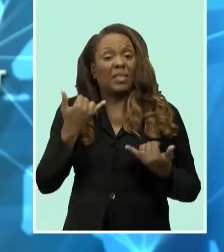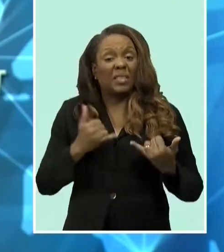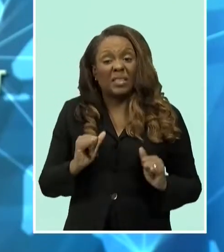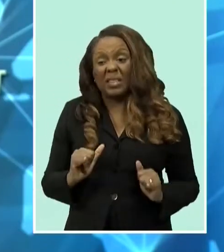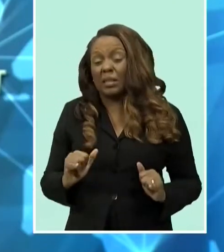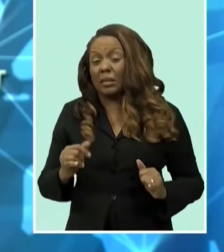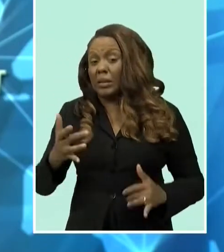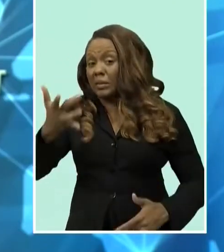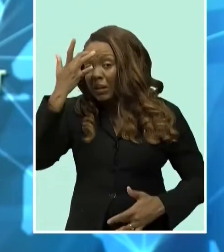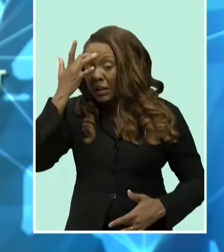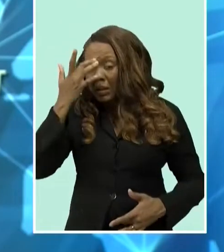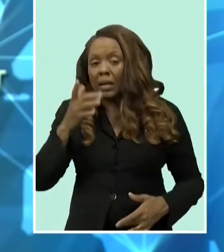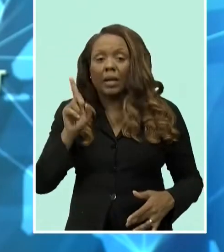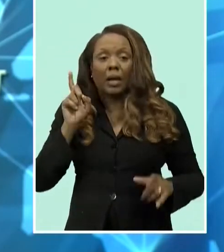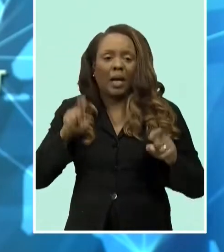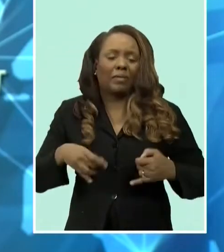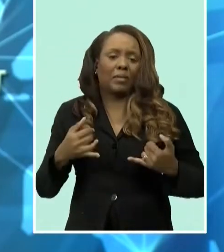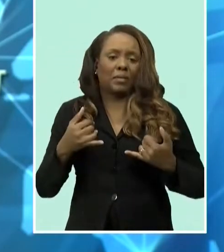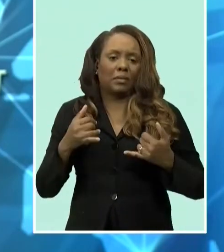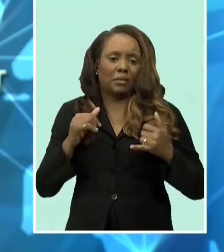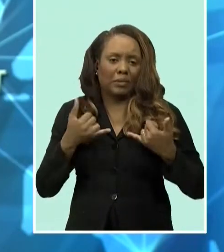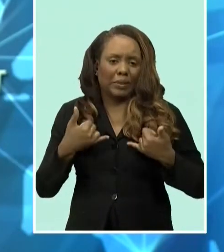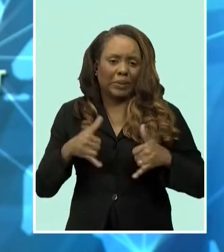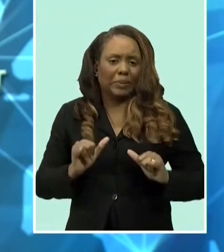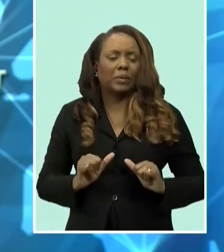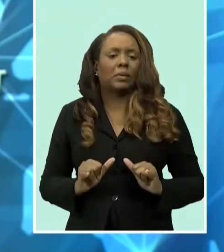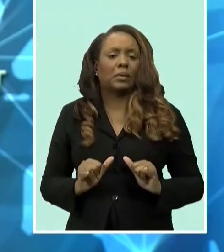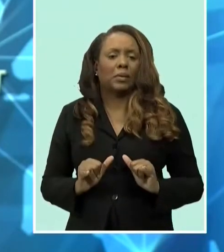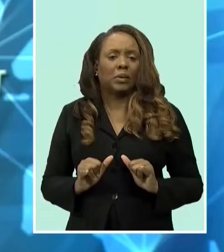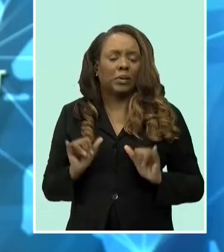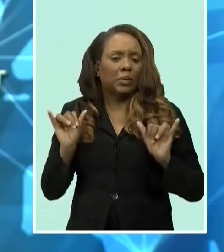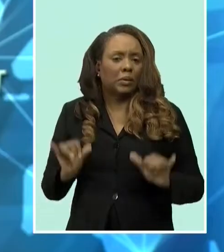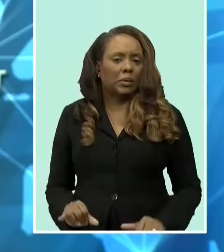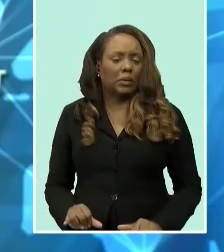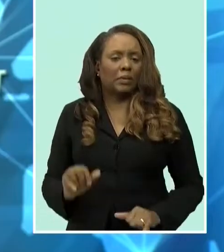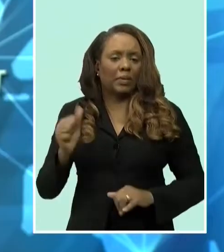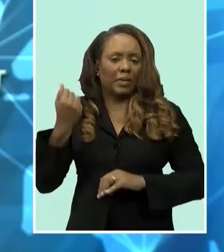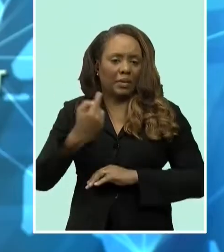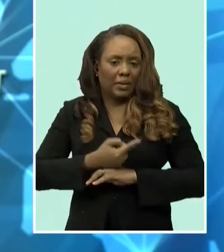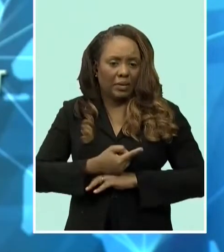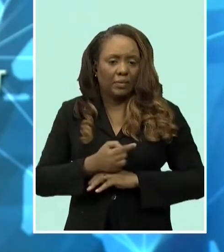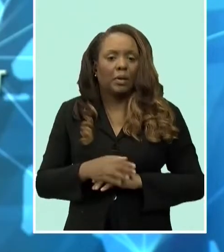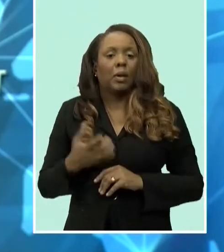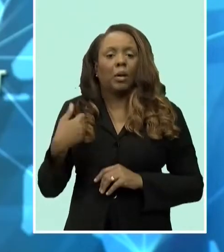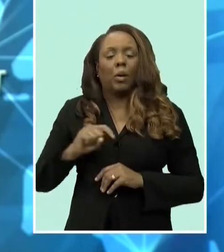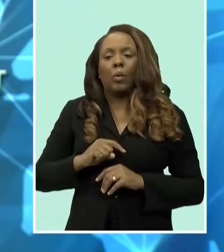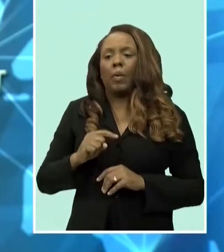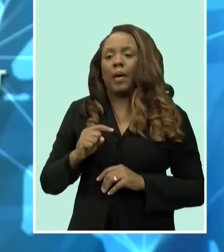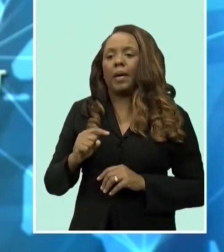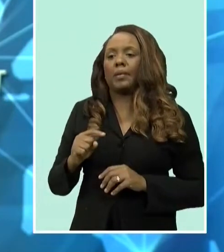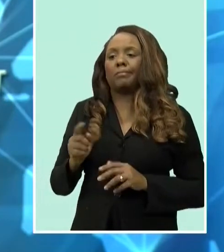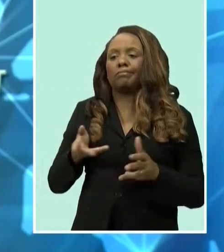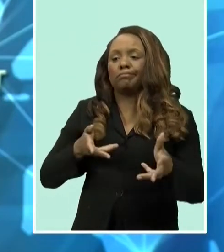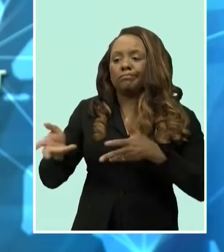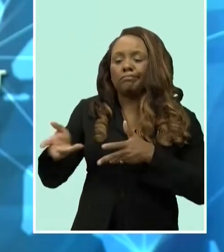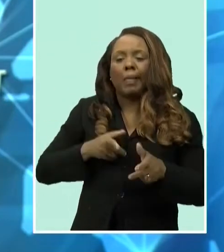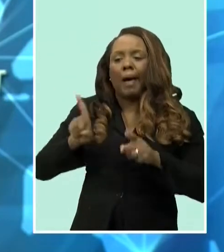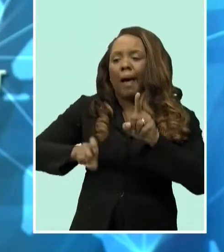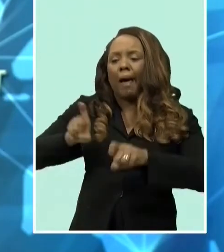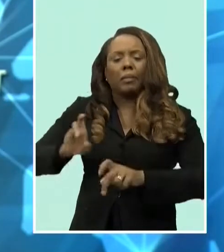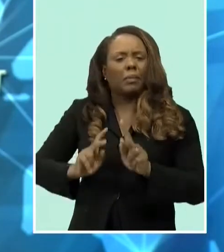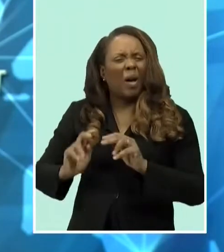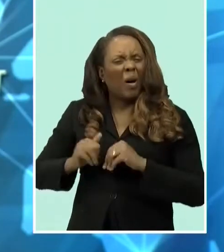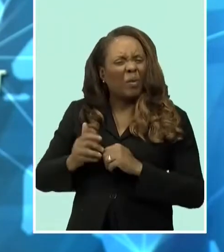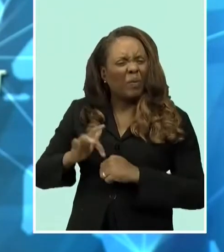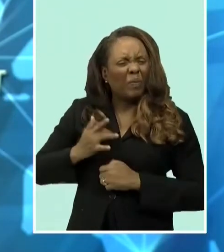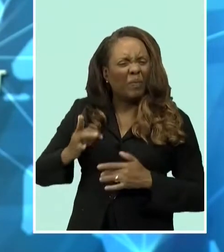period with no further testing required to exit isolation. Well, CBC took to the streets to see how Barbadians feel about this